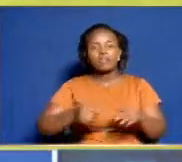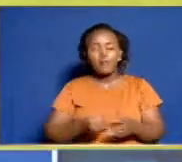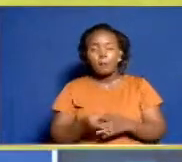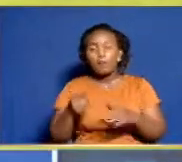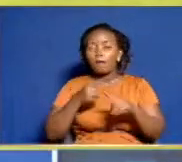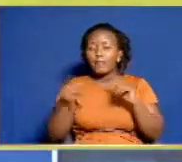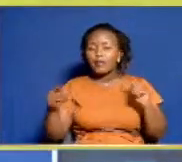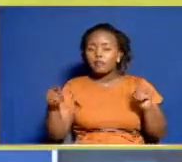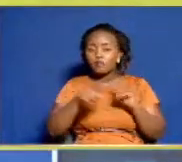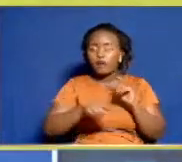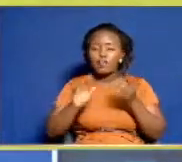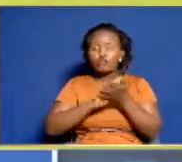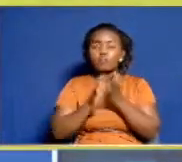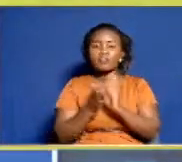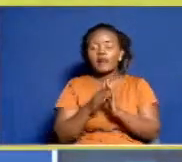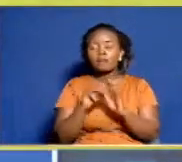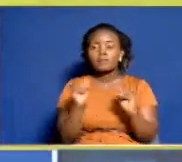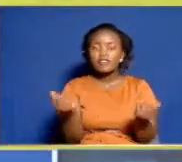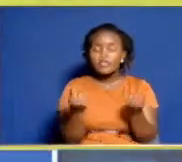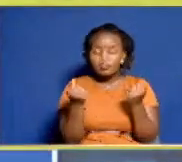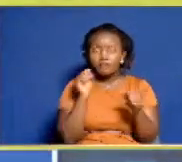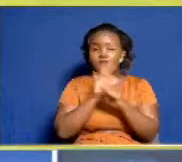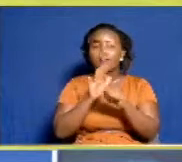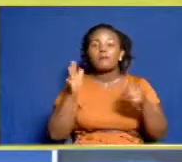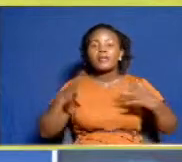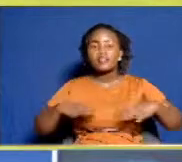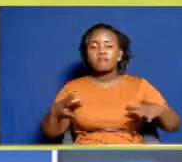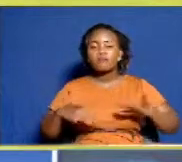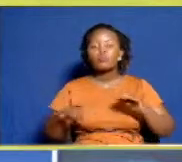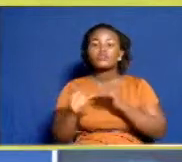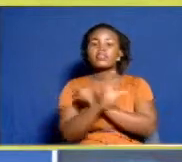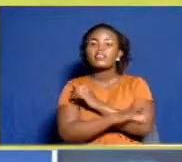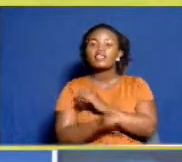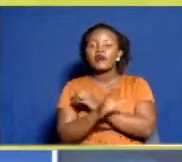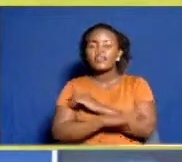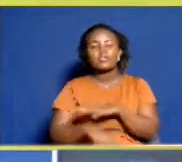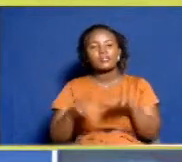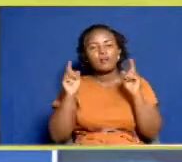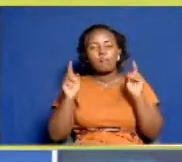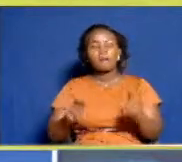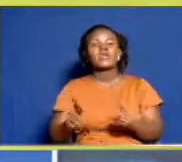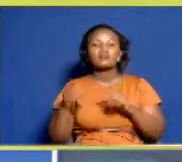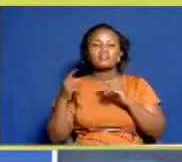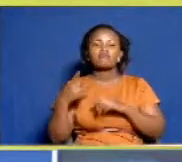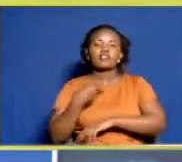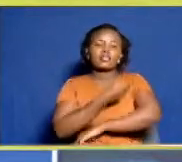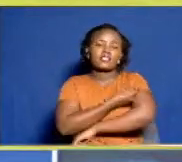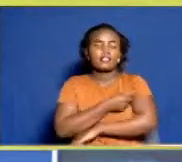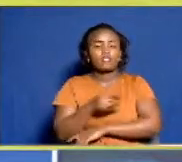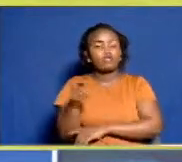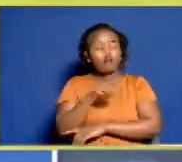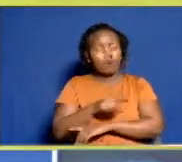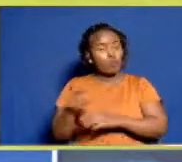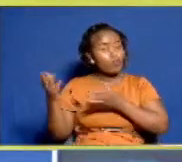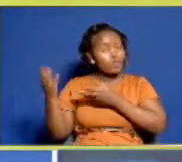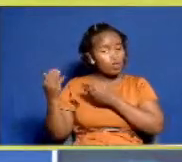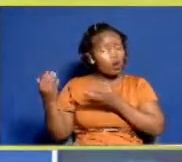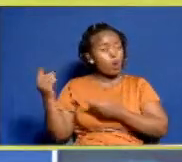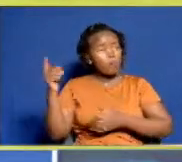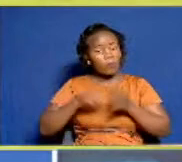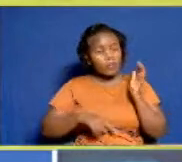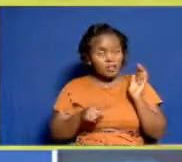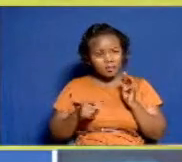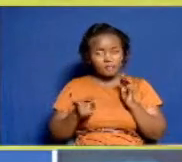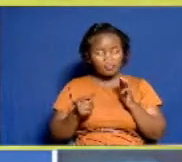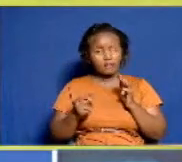even safer, as many people as possible in the country should also be vaccinated. So we pray that the rollout